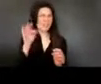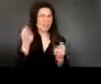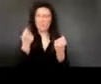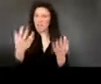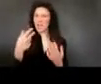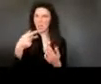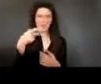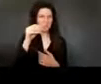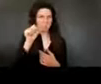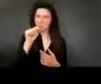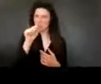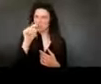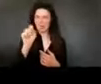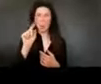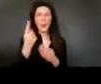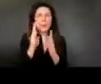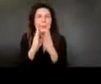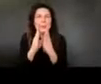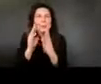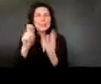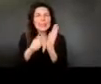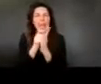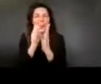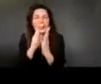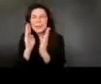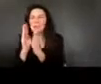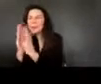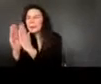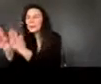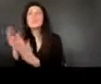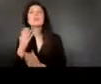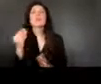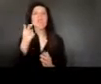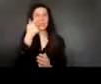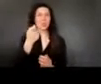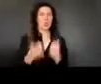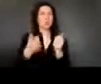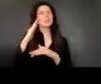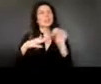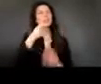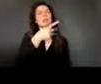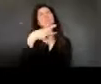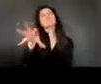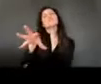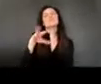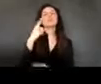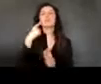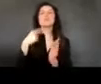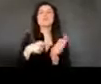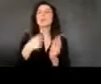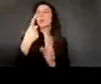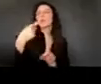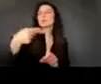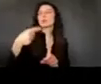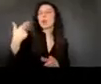a very small time period. But you can see which buildings they choose to show, for example, very significantly, the hotels and stuff like